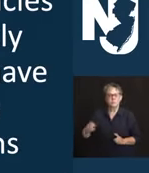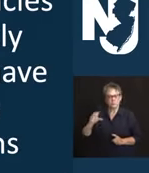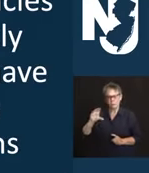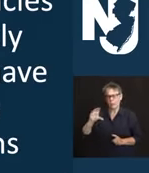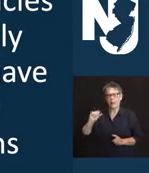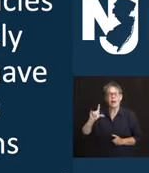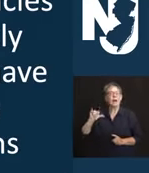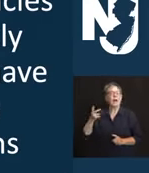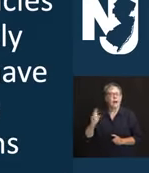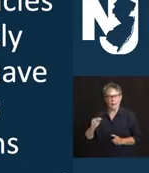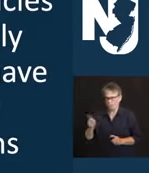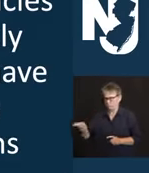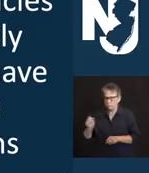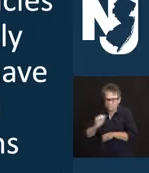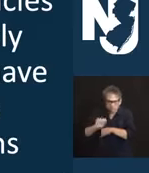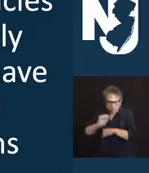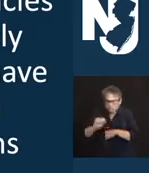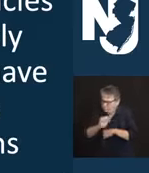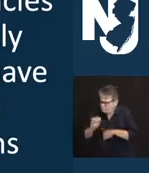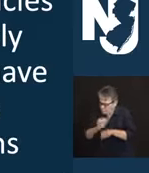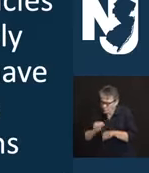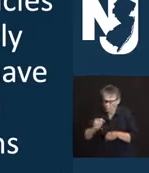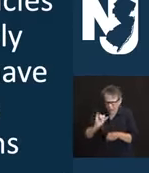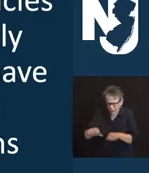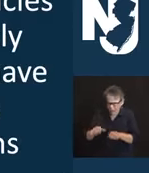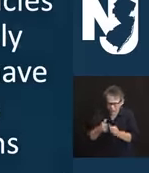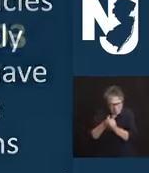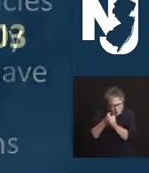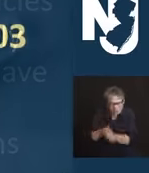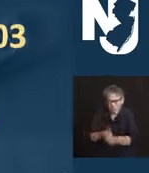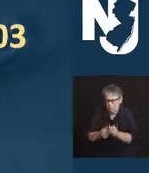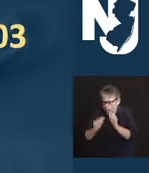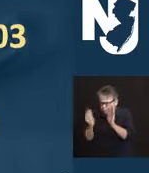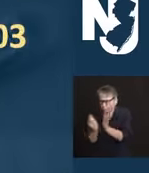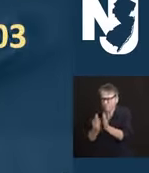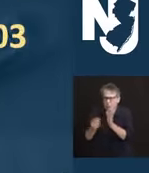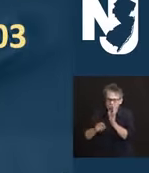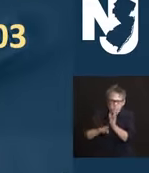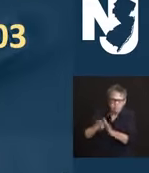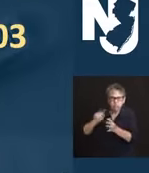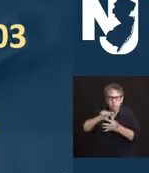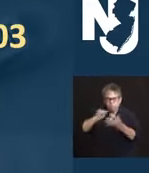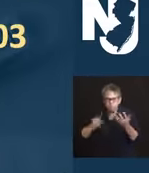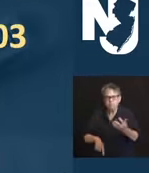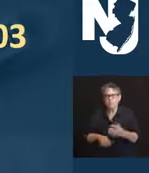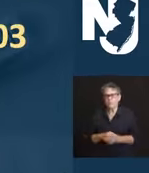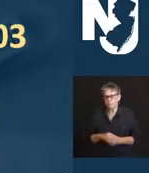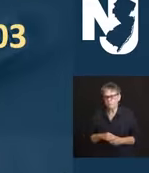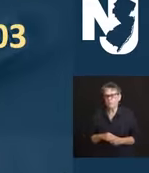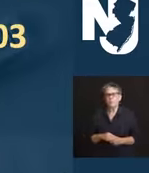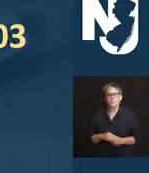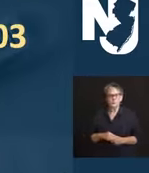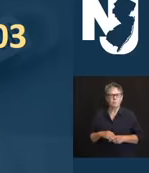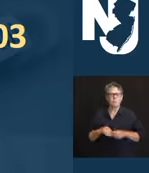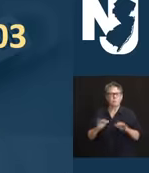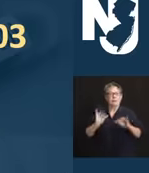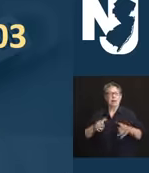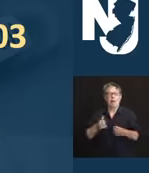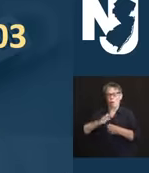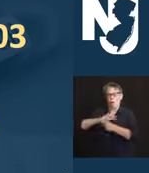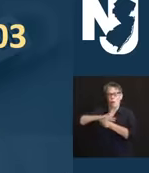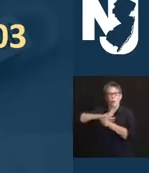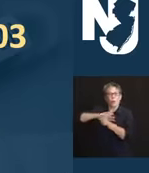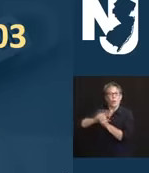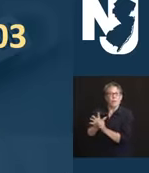With these announcements, let's get to the overnight numbers. Yesterday, we received an additional 274 positive test results, and the